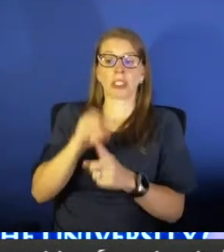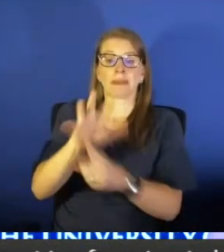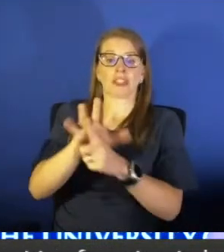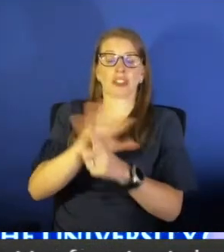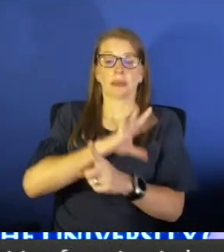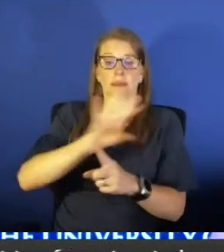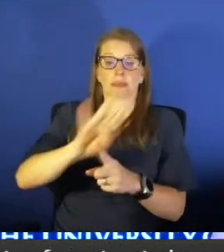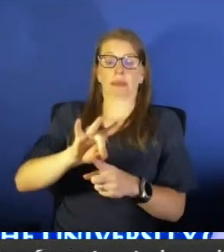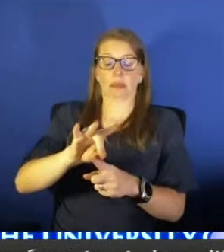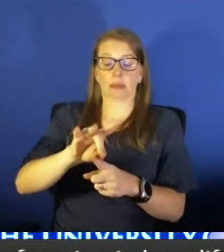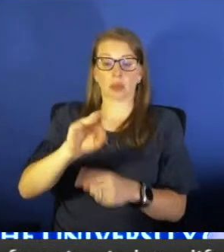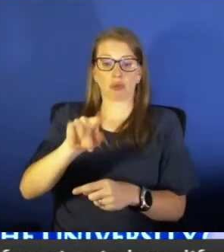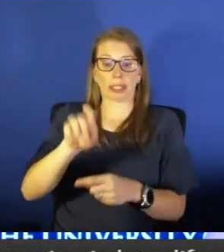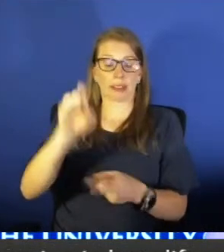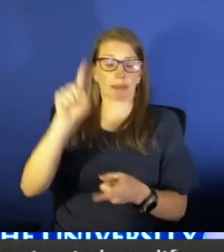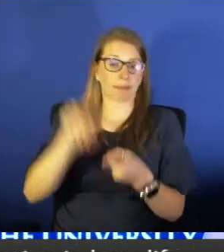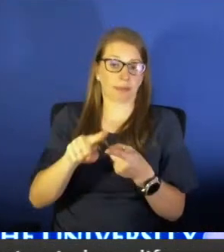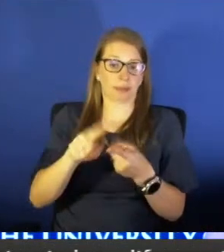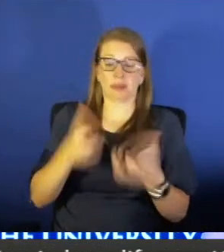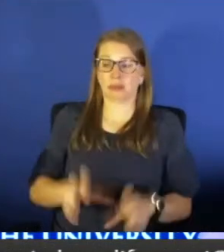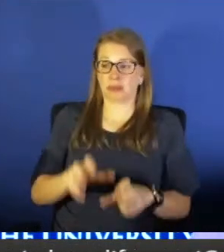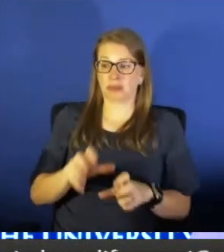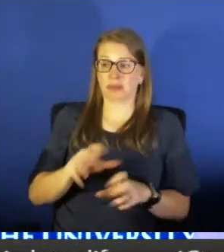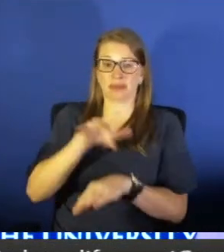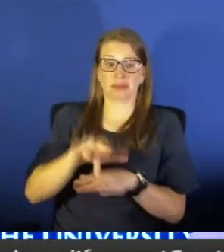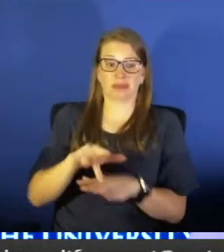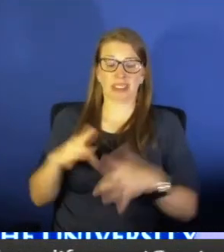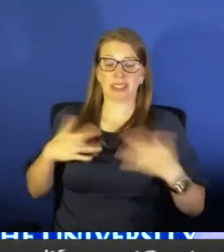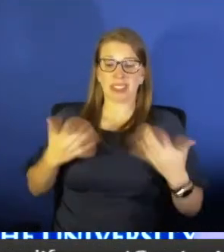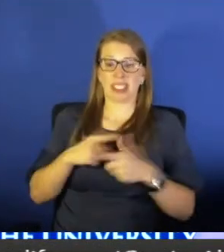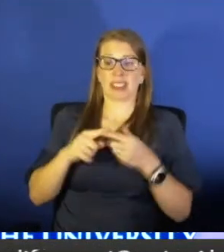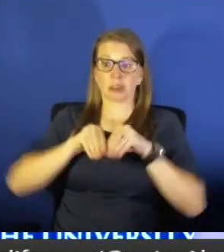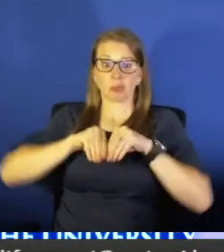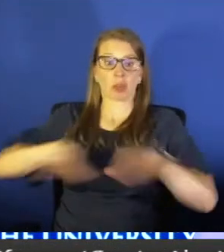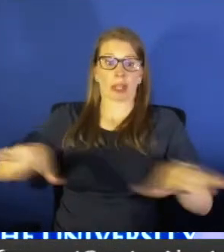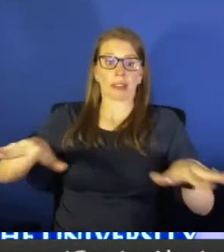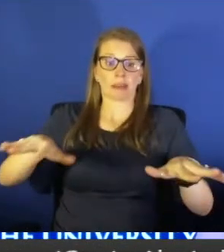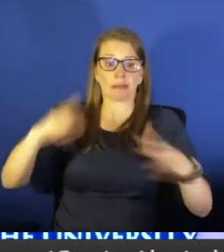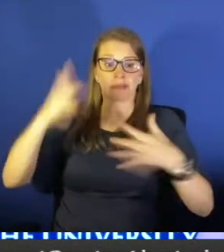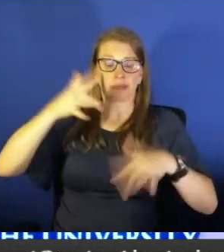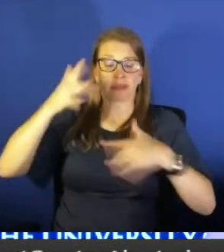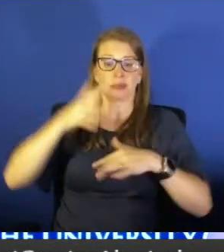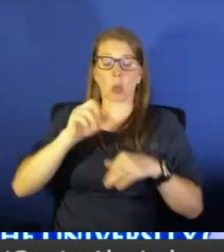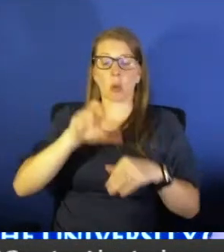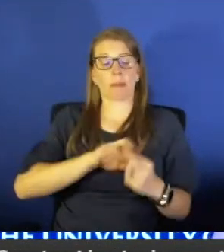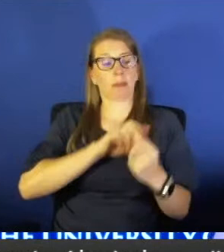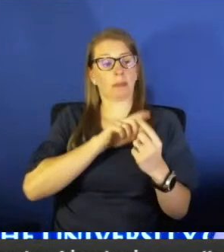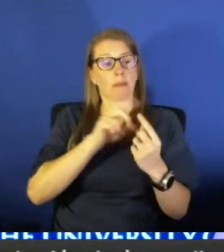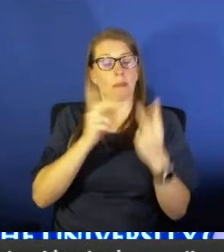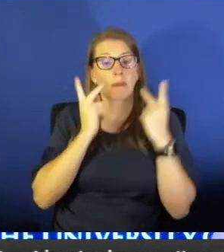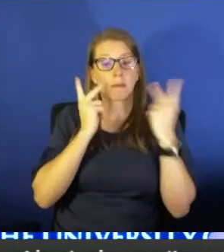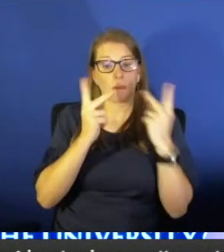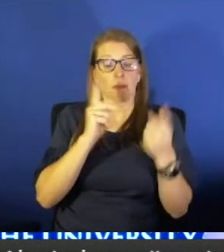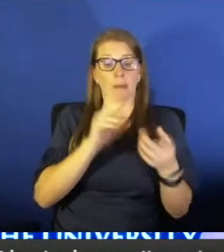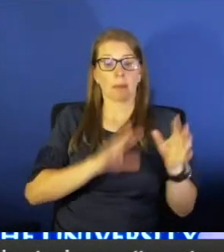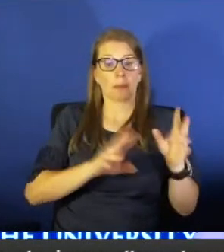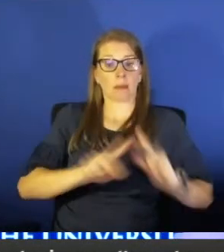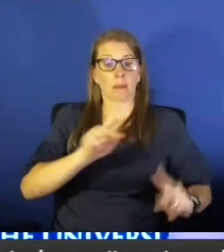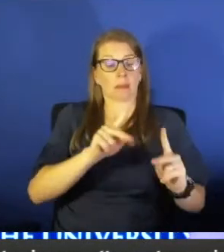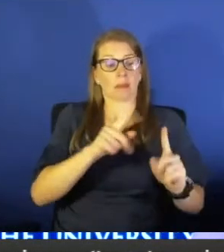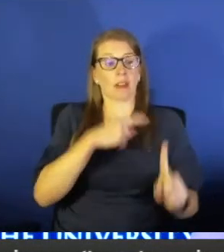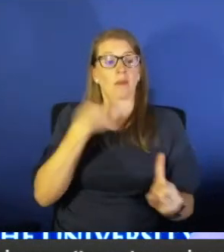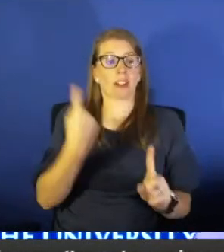go to those events and spread it more. The other thing, if you are going to visit people who may be more at risk of getting severe